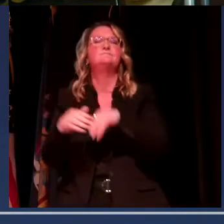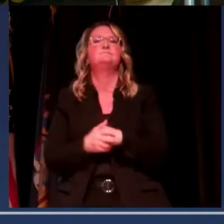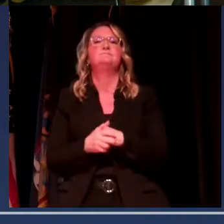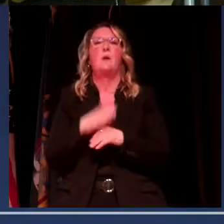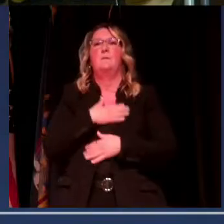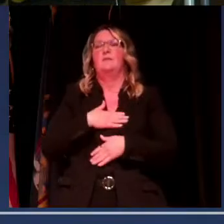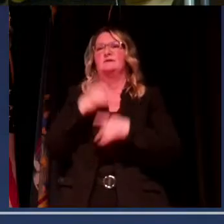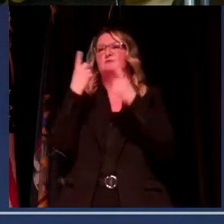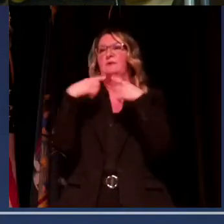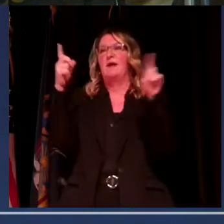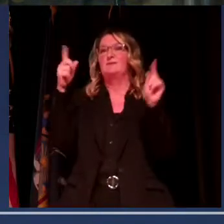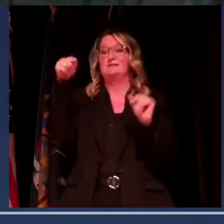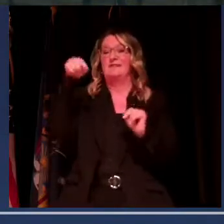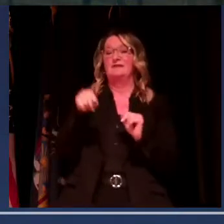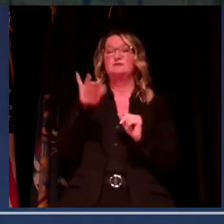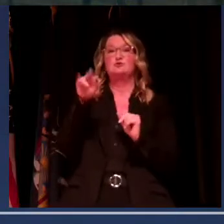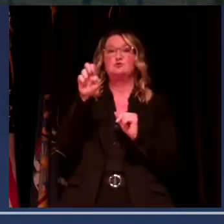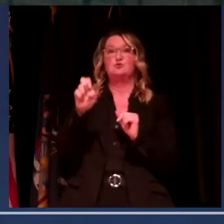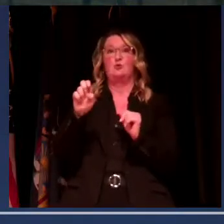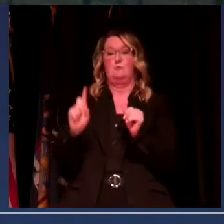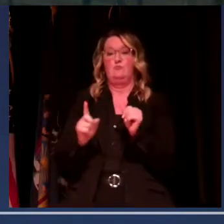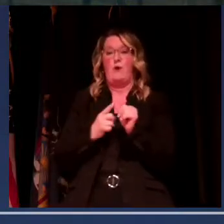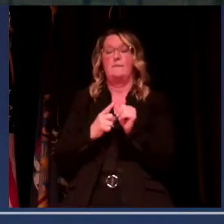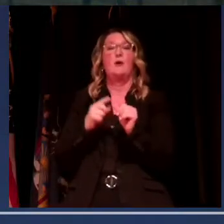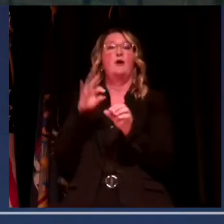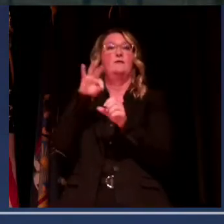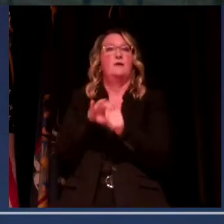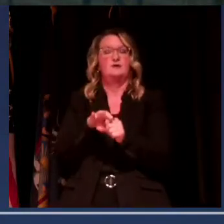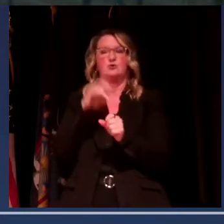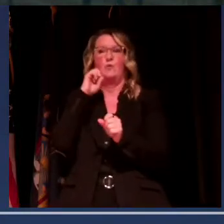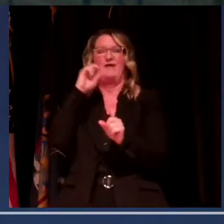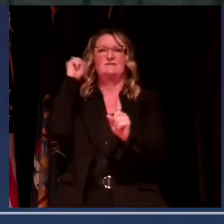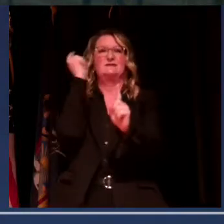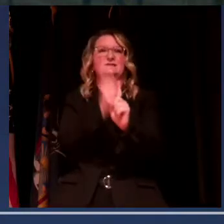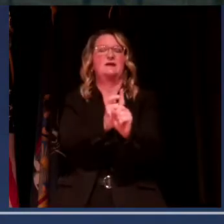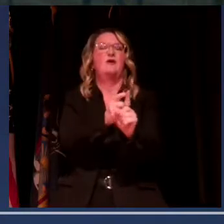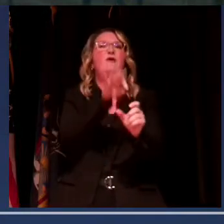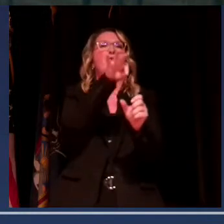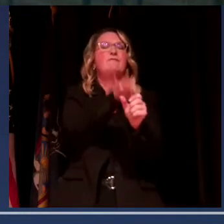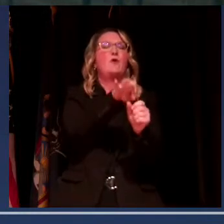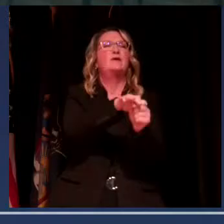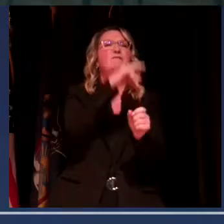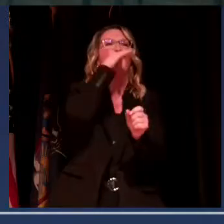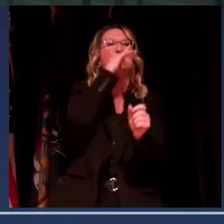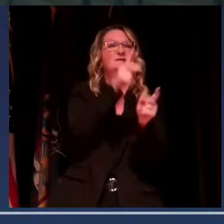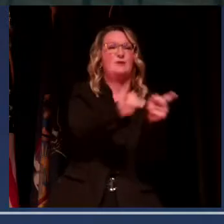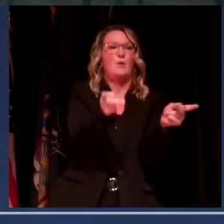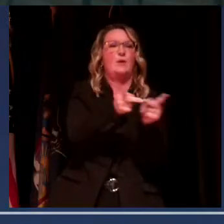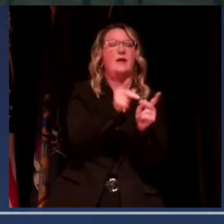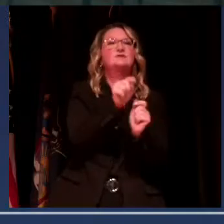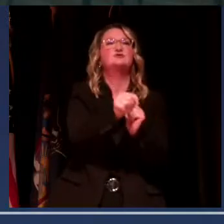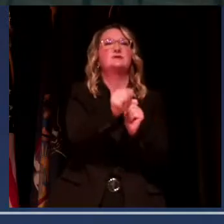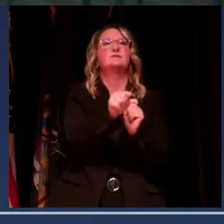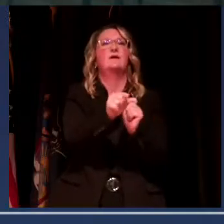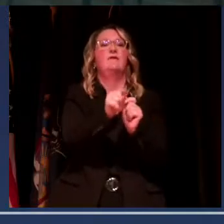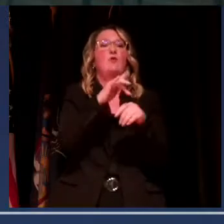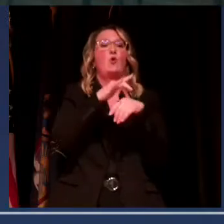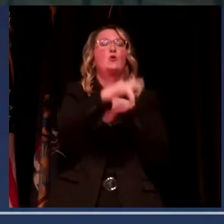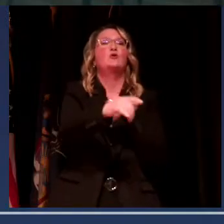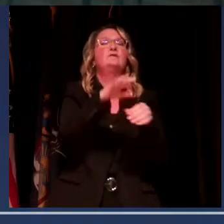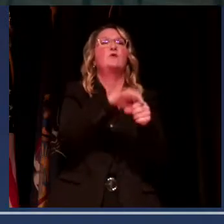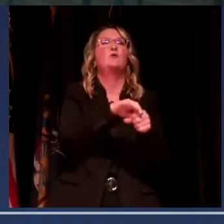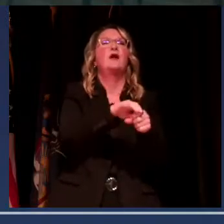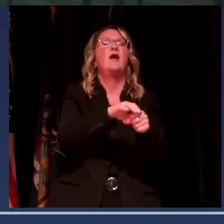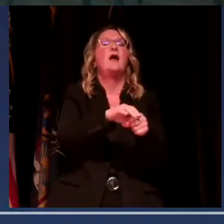to announce that this June primary election will feature a designated kids voting location for early voting at the Theodore